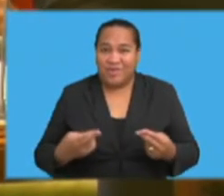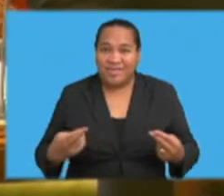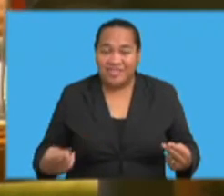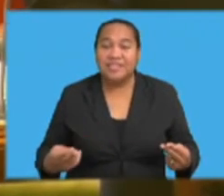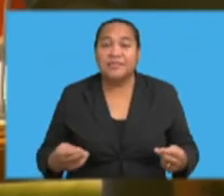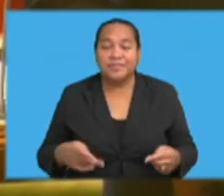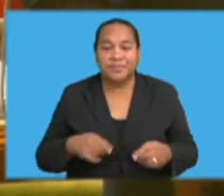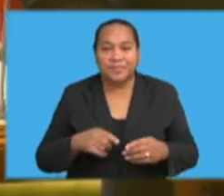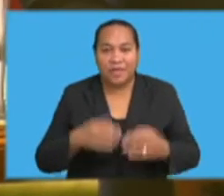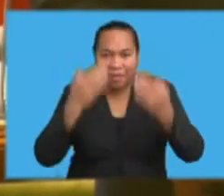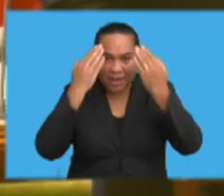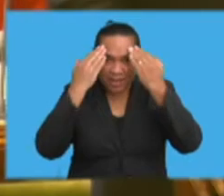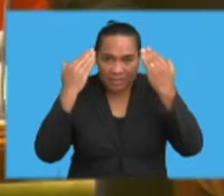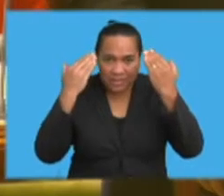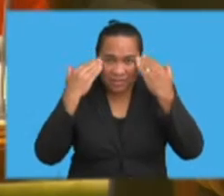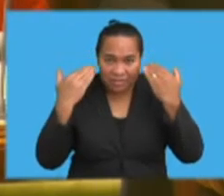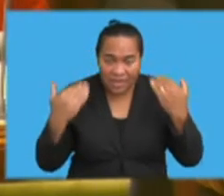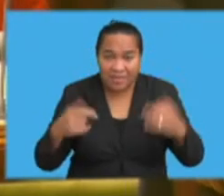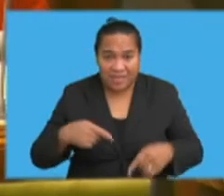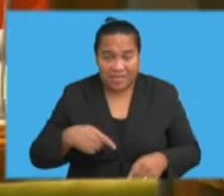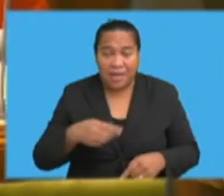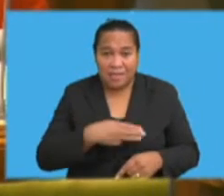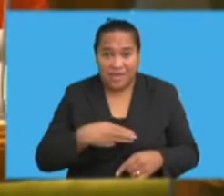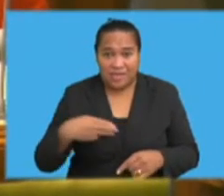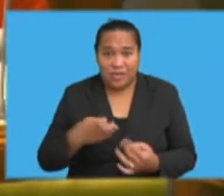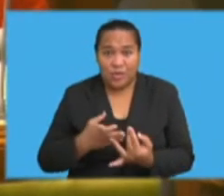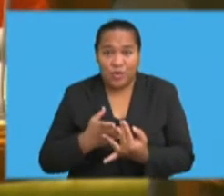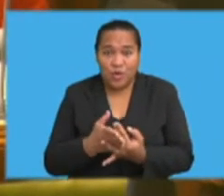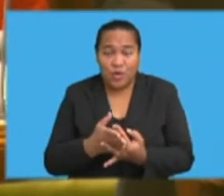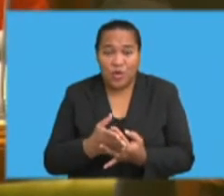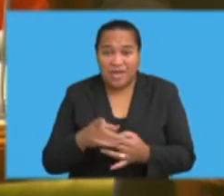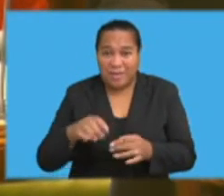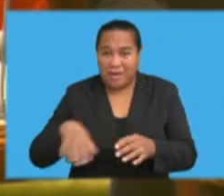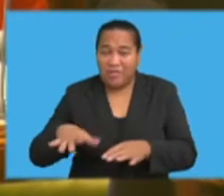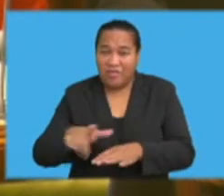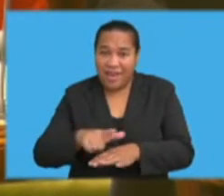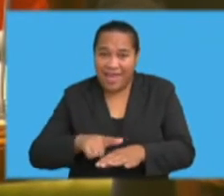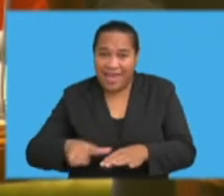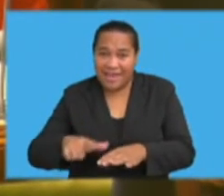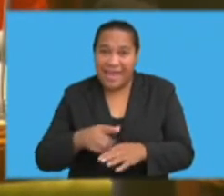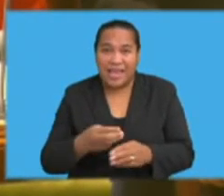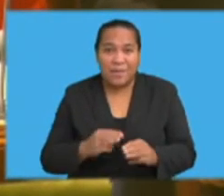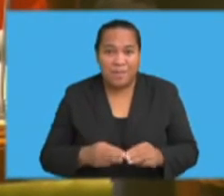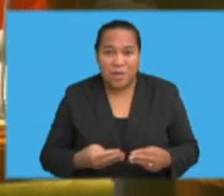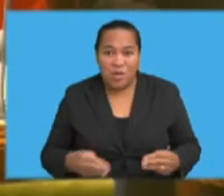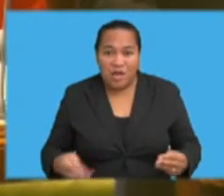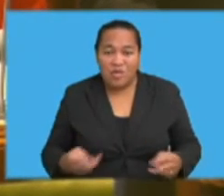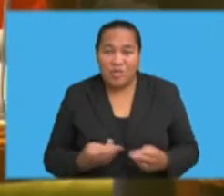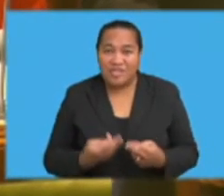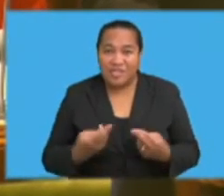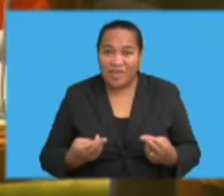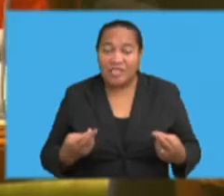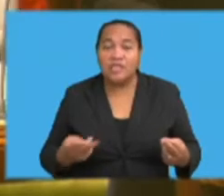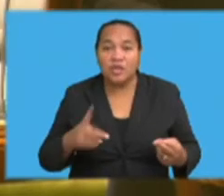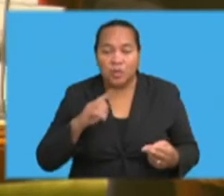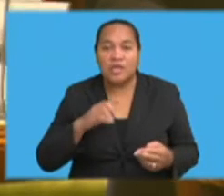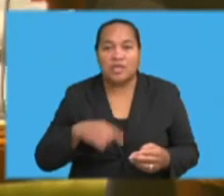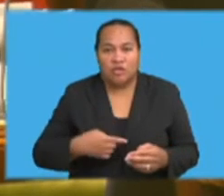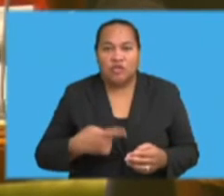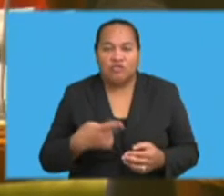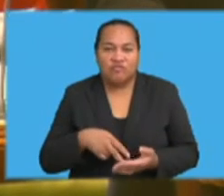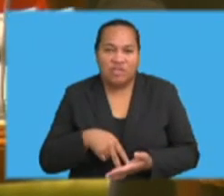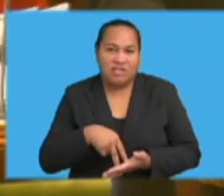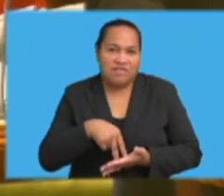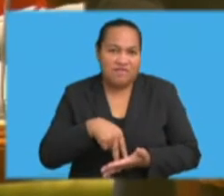Madam Speaker, the Ministry, through the Department of Lands and Department of Mineral Resources, will remain steadfast and